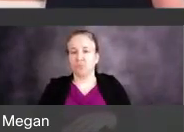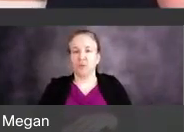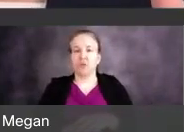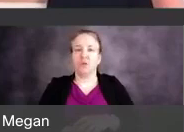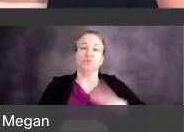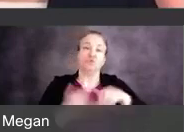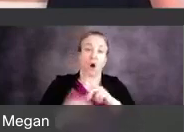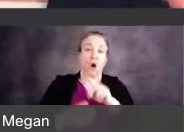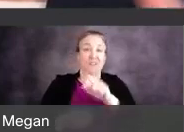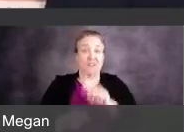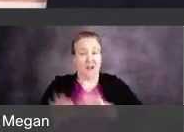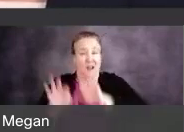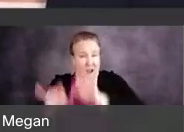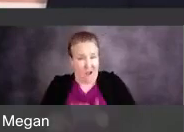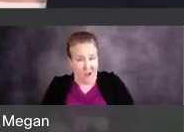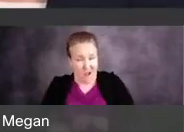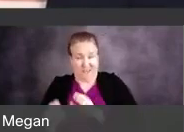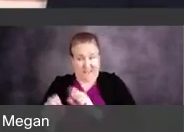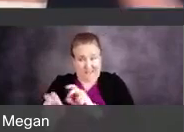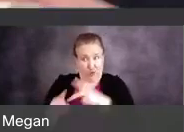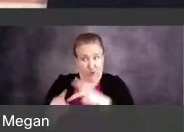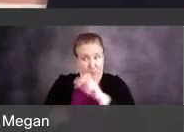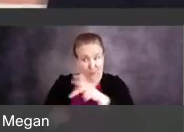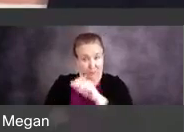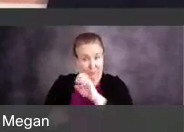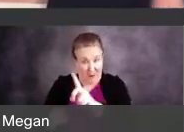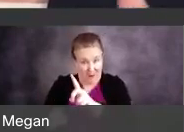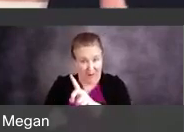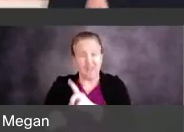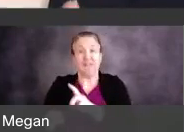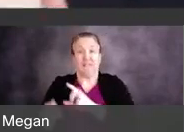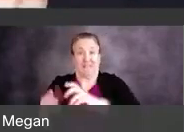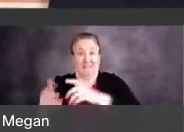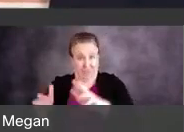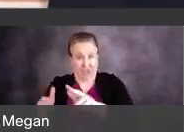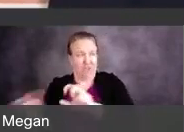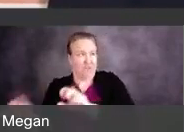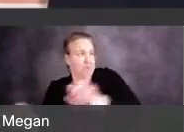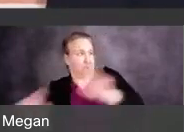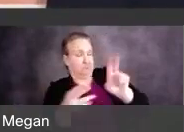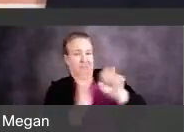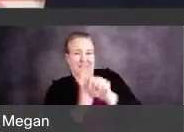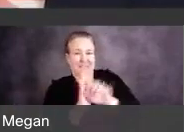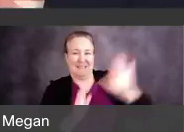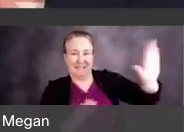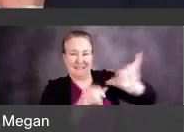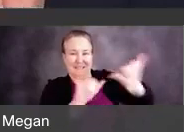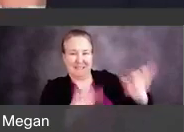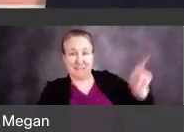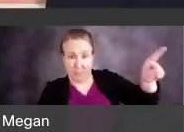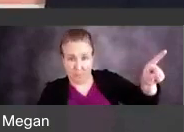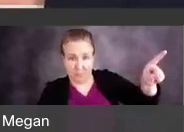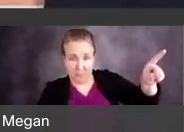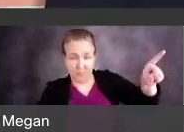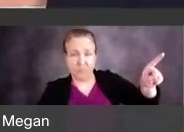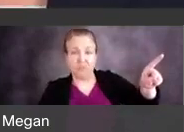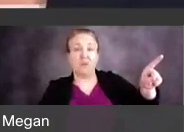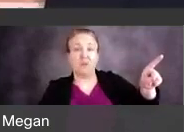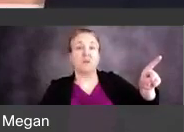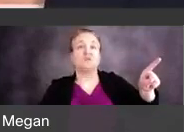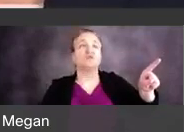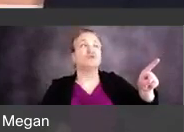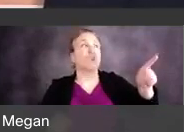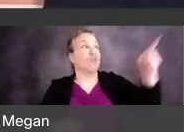into PrepMod in order for it to have the data to upload to the state. And PrepMod was what we were given